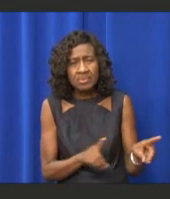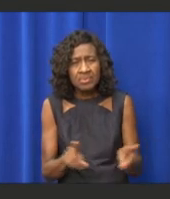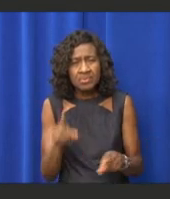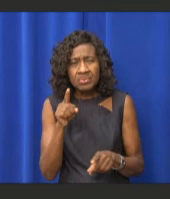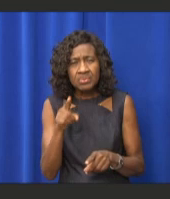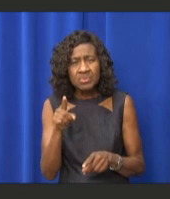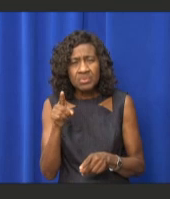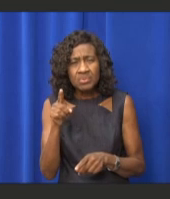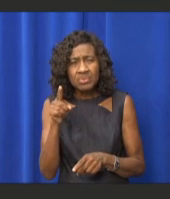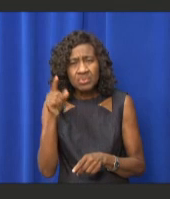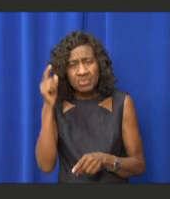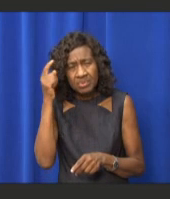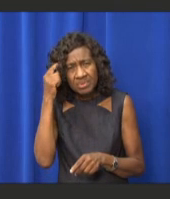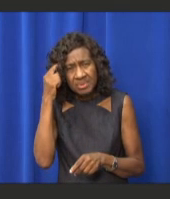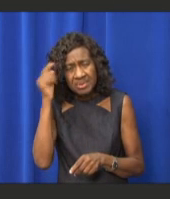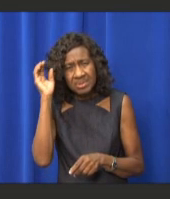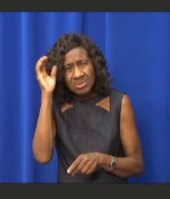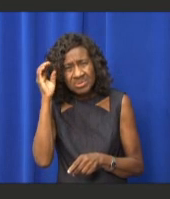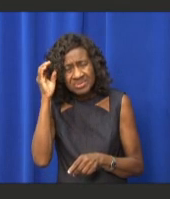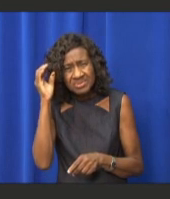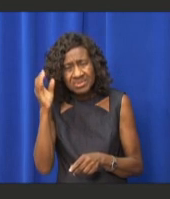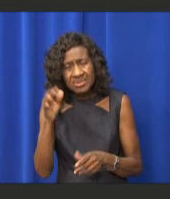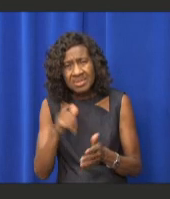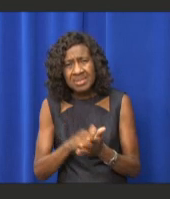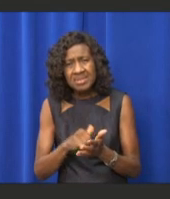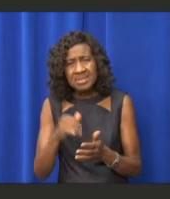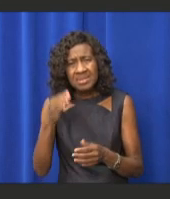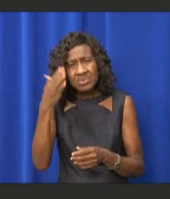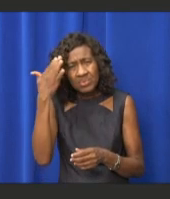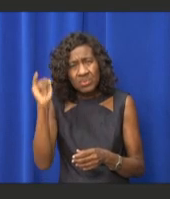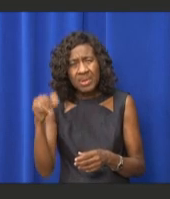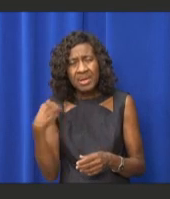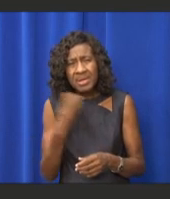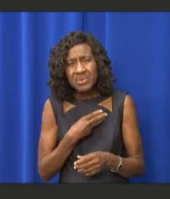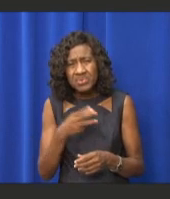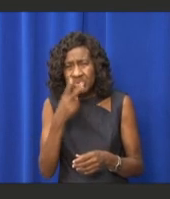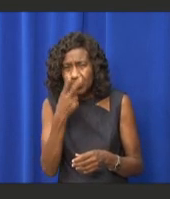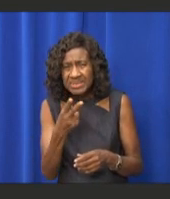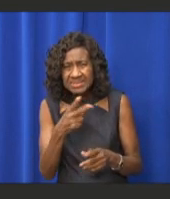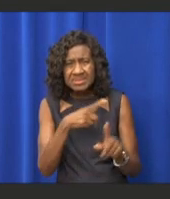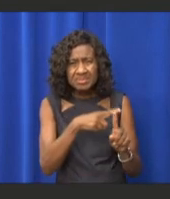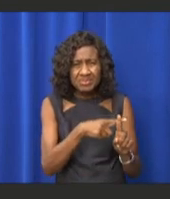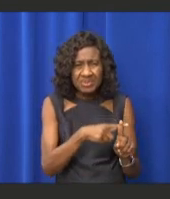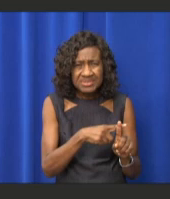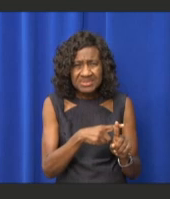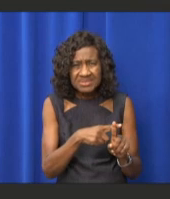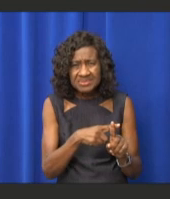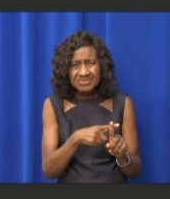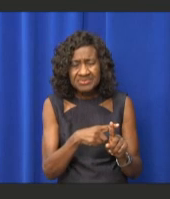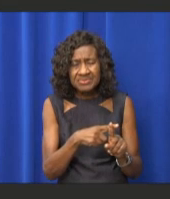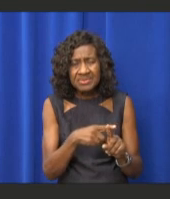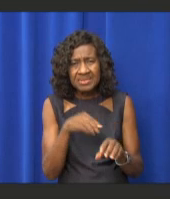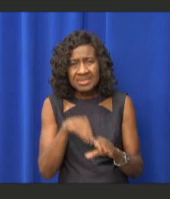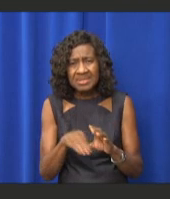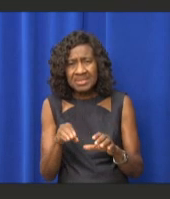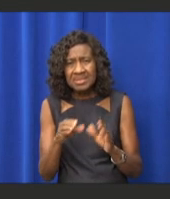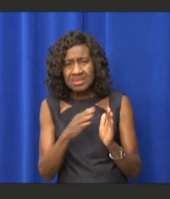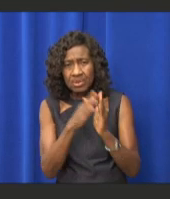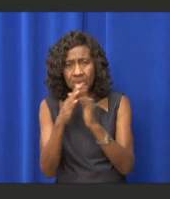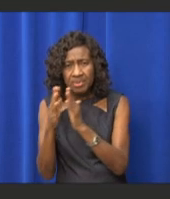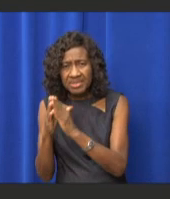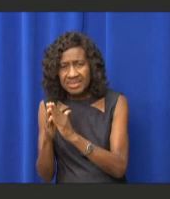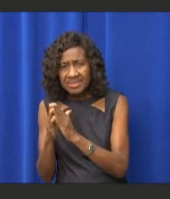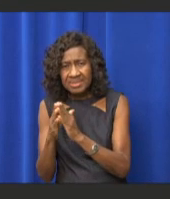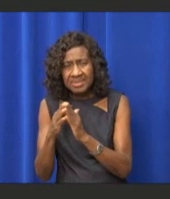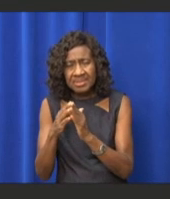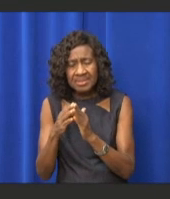any concerns that the reason why we keep seeing these cases popping up in the community, given that the borders